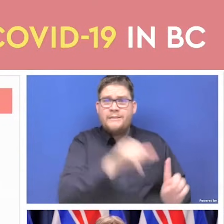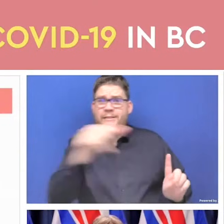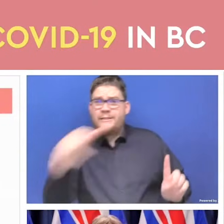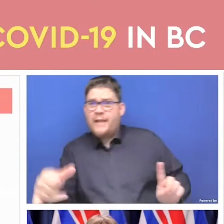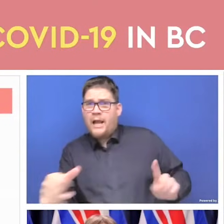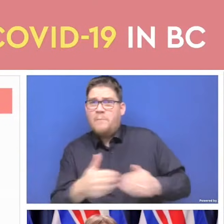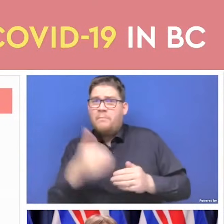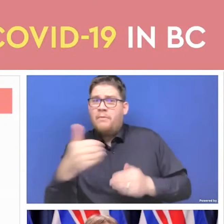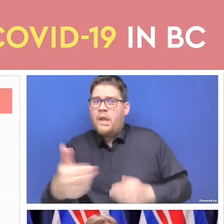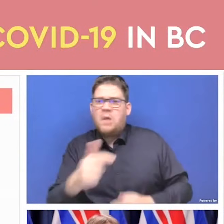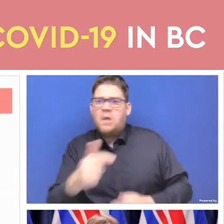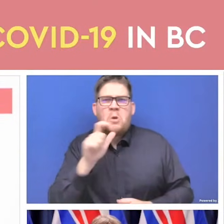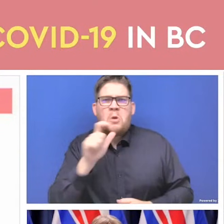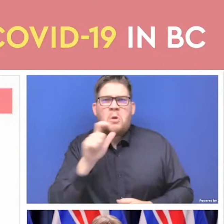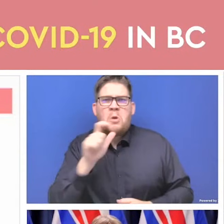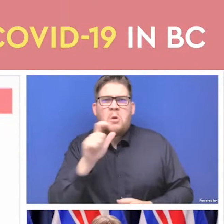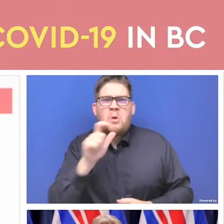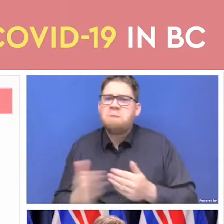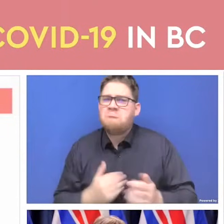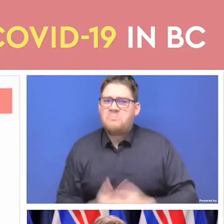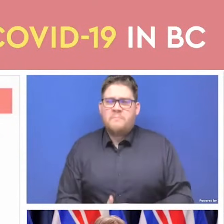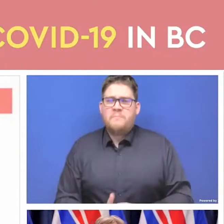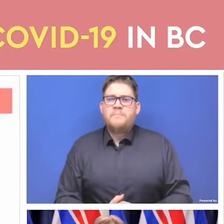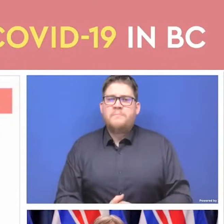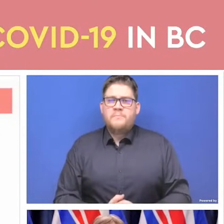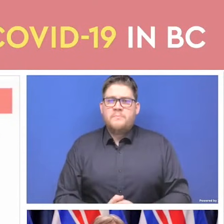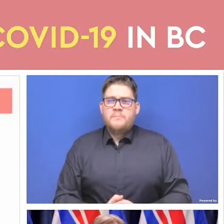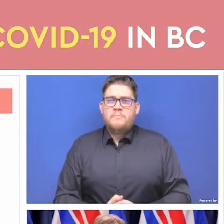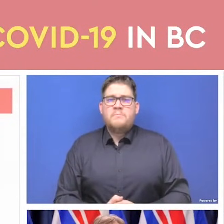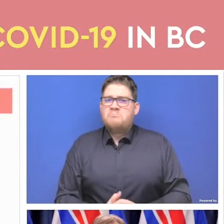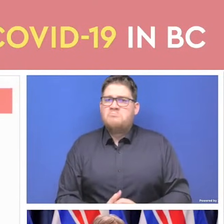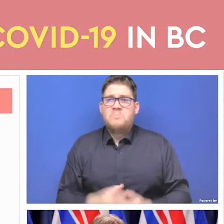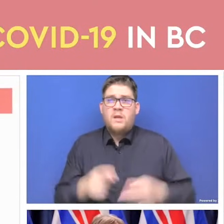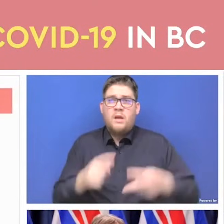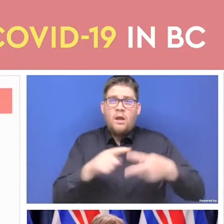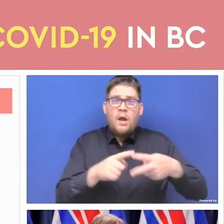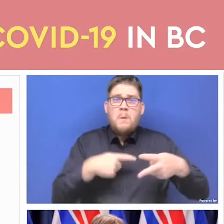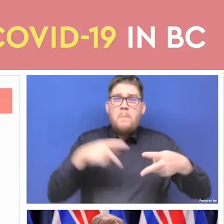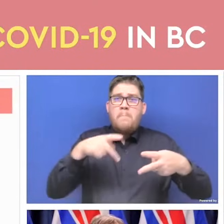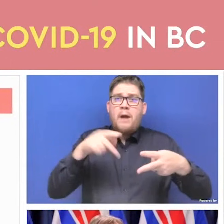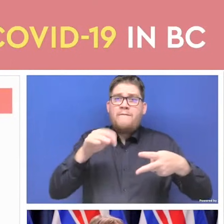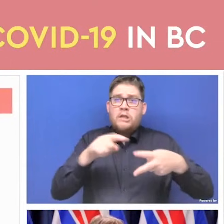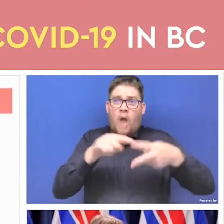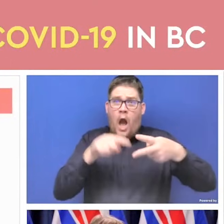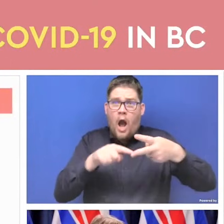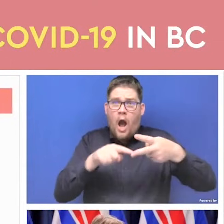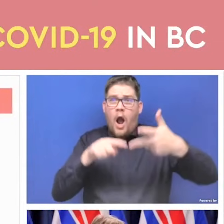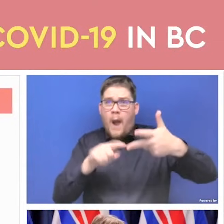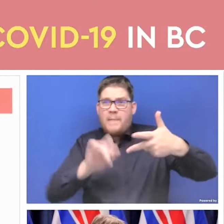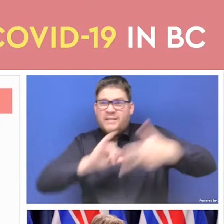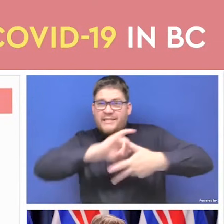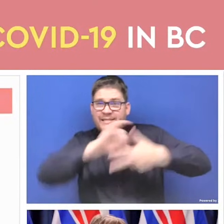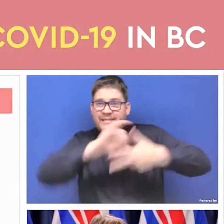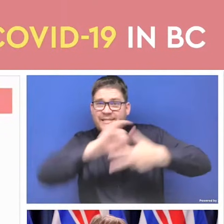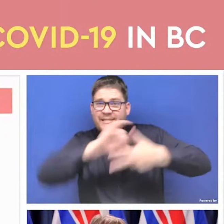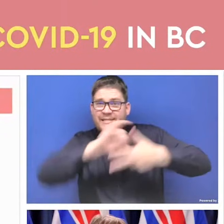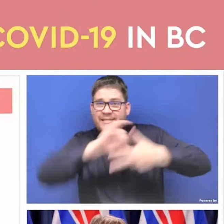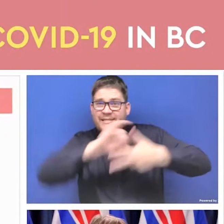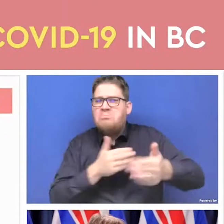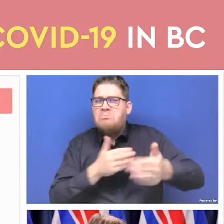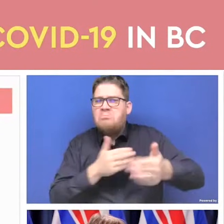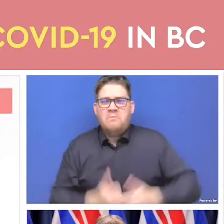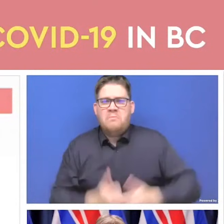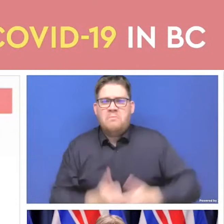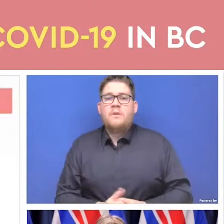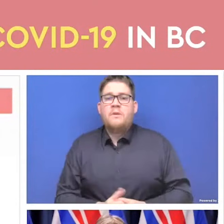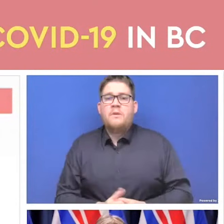what you got as dose 1 or dose 2. And we know many people already received a mixed vaccination program with Moderna and